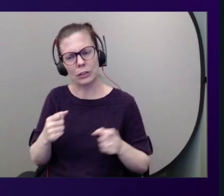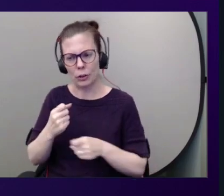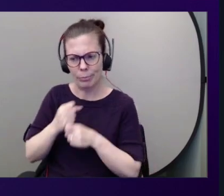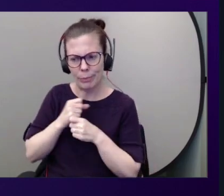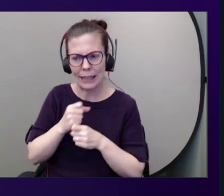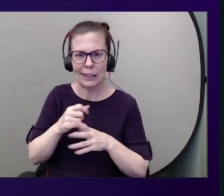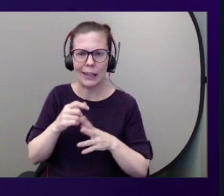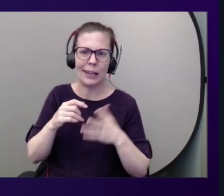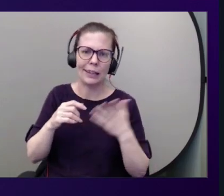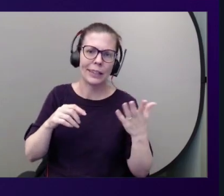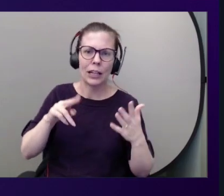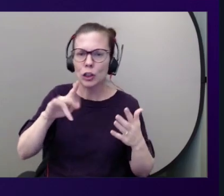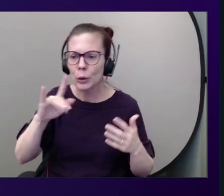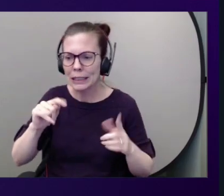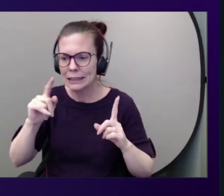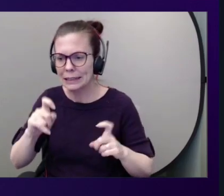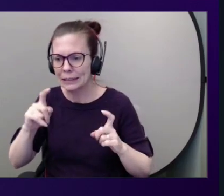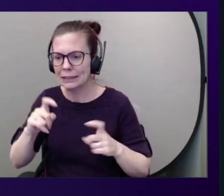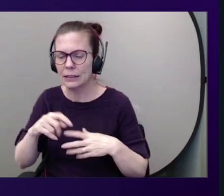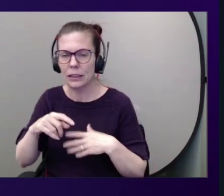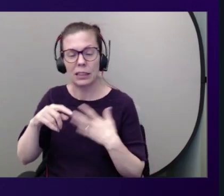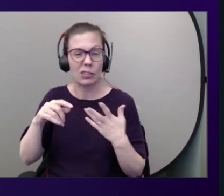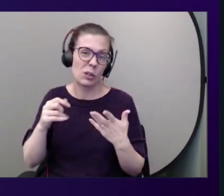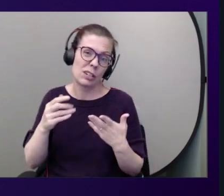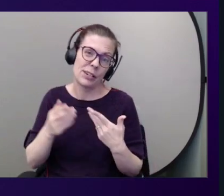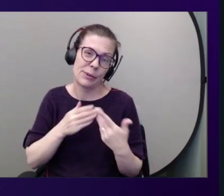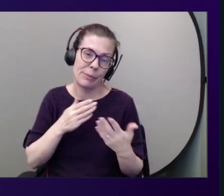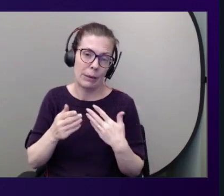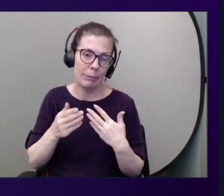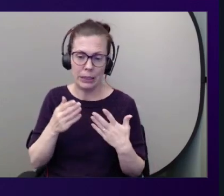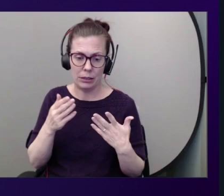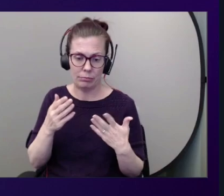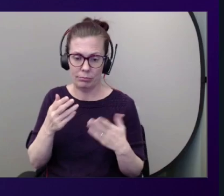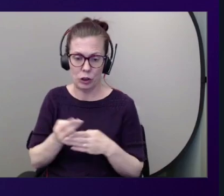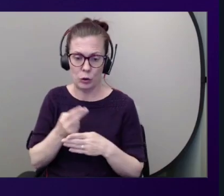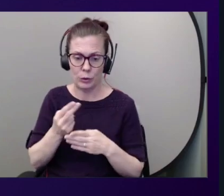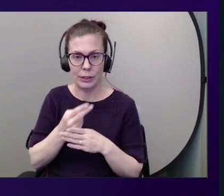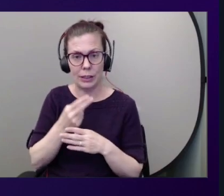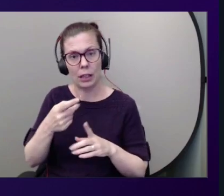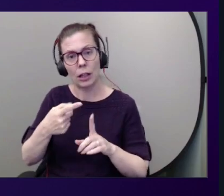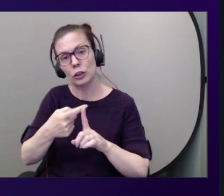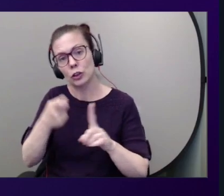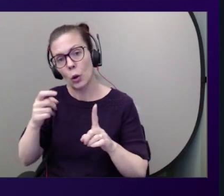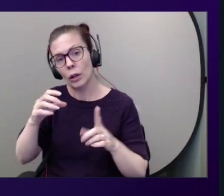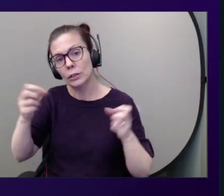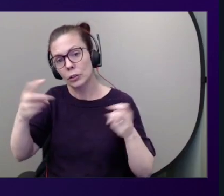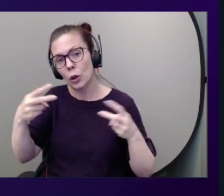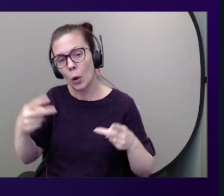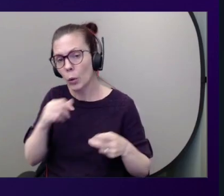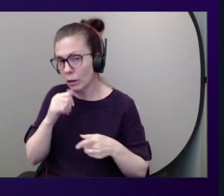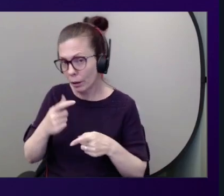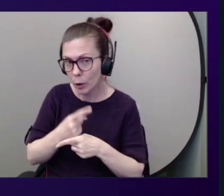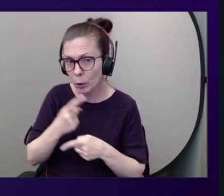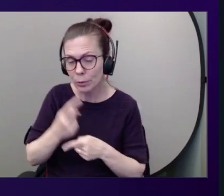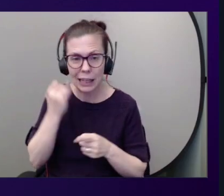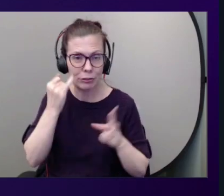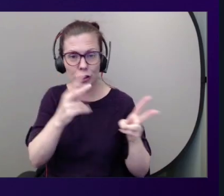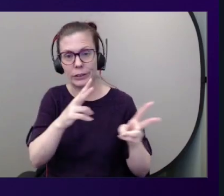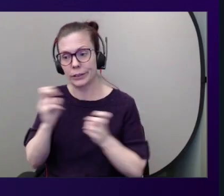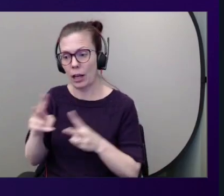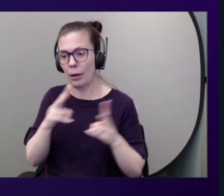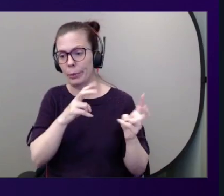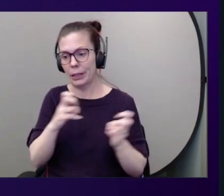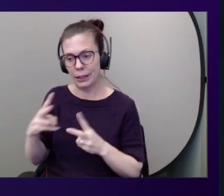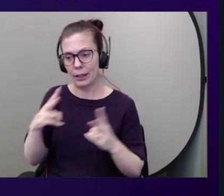unit testing, and even maybe end up using source code inappropriately if people are just copy-pasting from a forum of